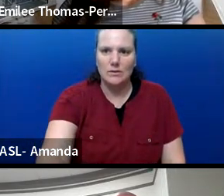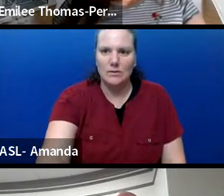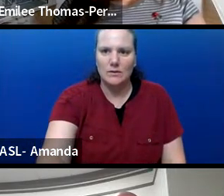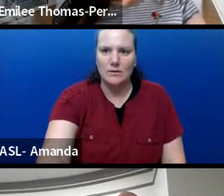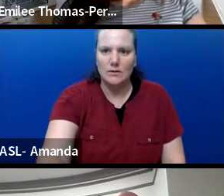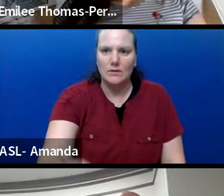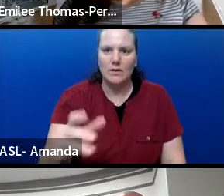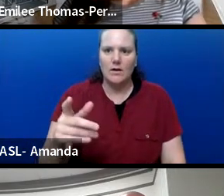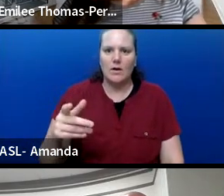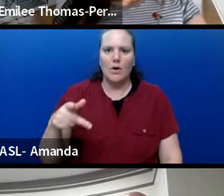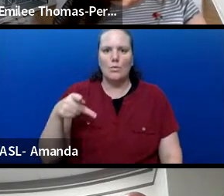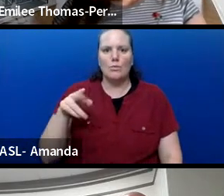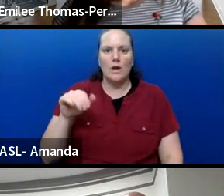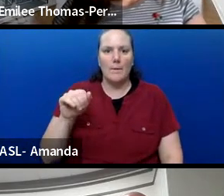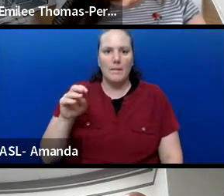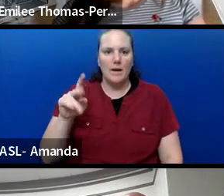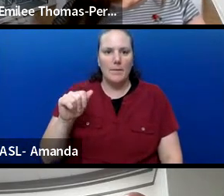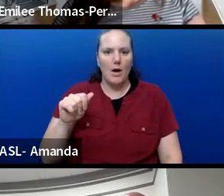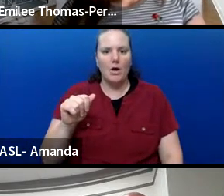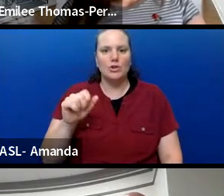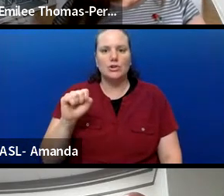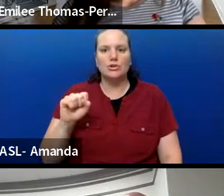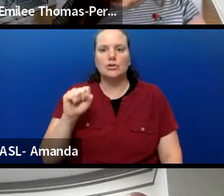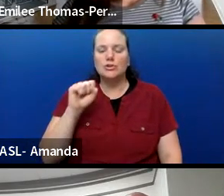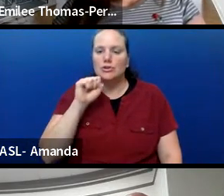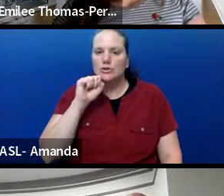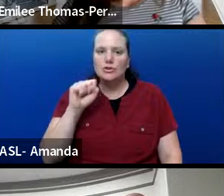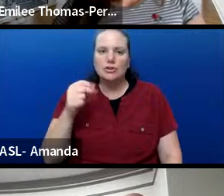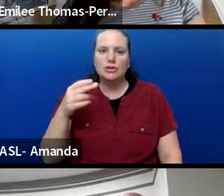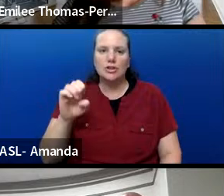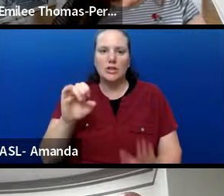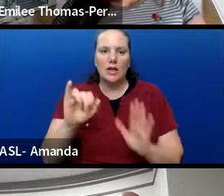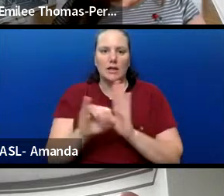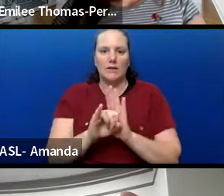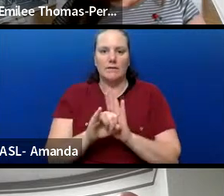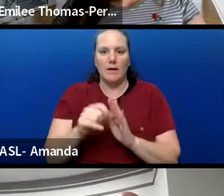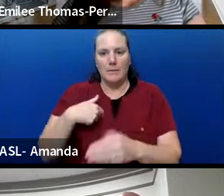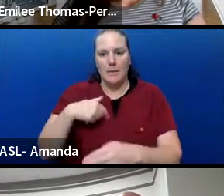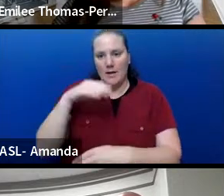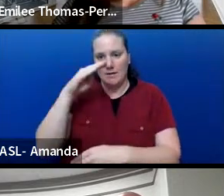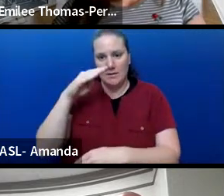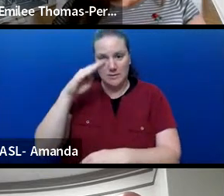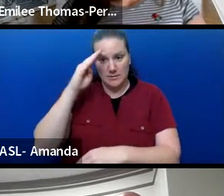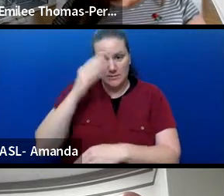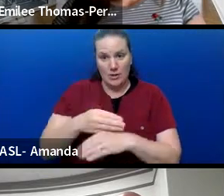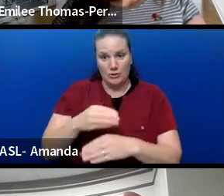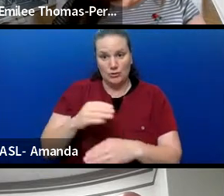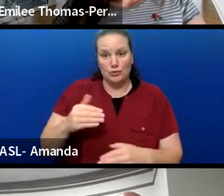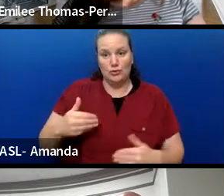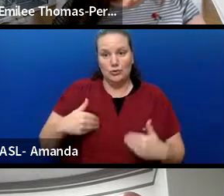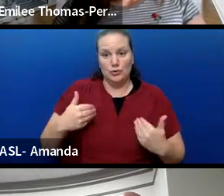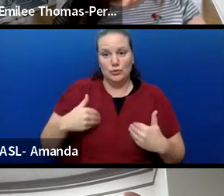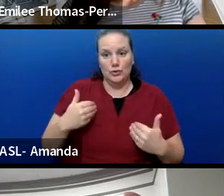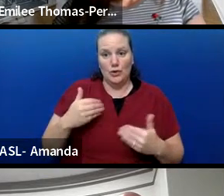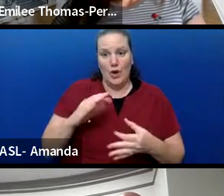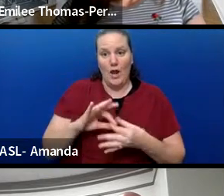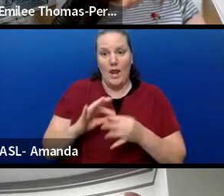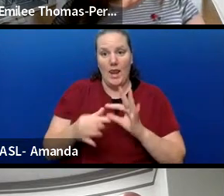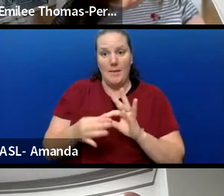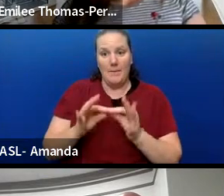I'm Priya Dhanapal, she, her pronouns, City of Portland. My son is actually a Junior Olympics competitor